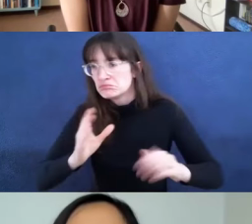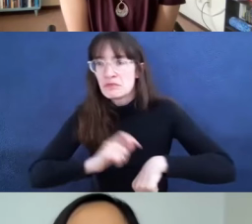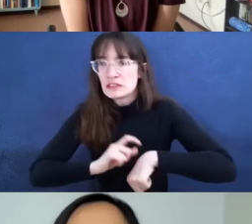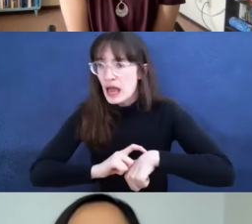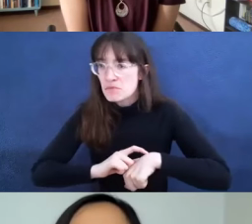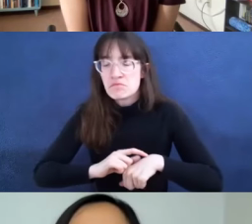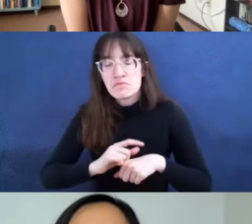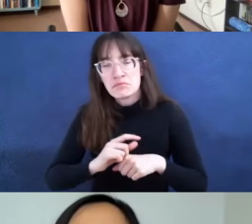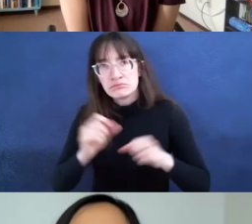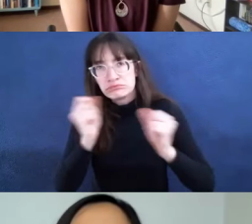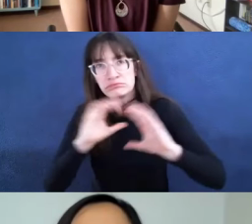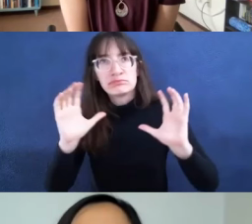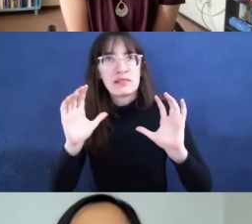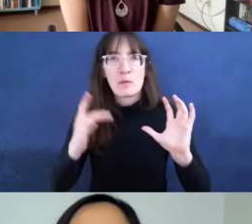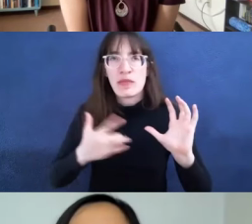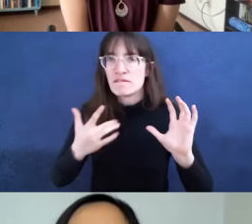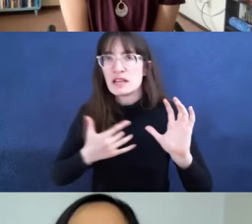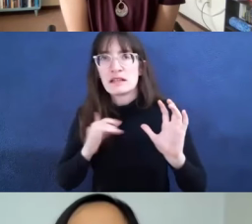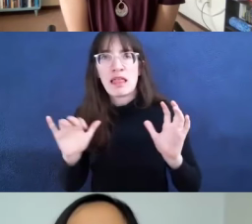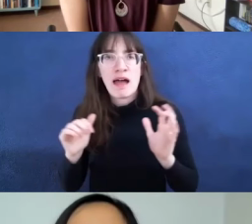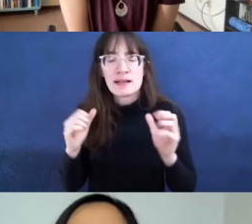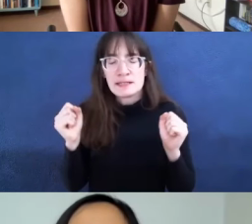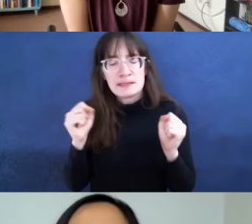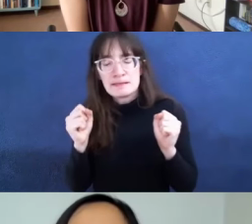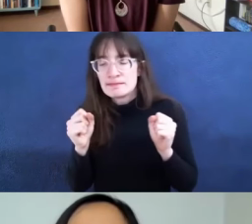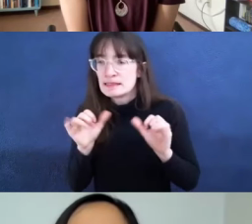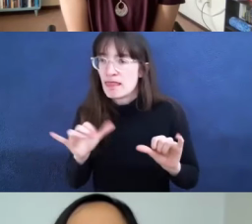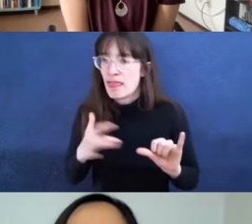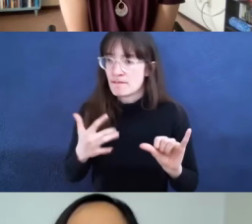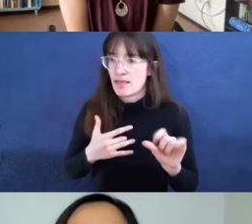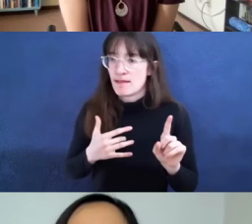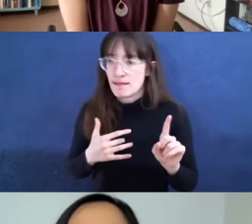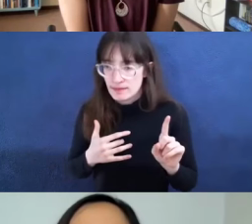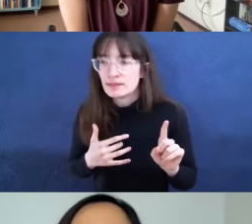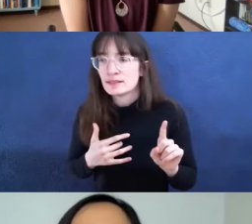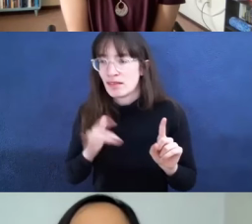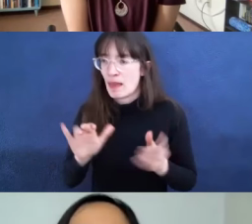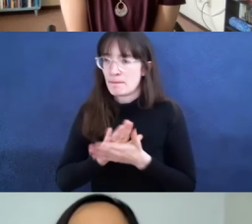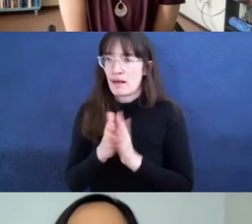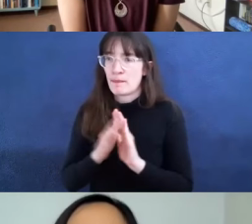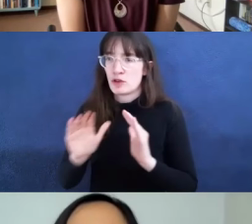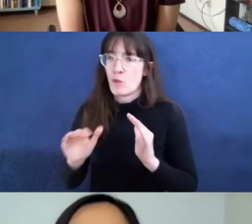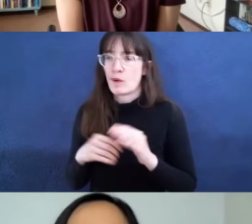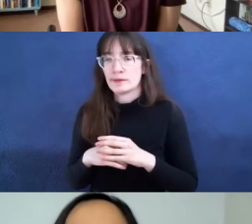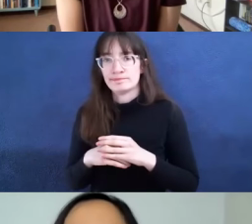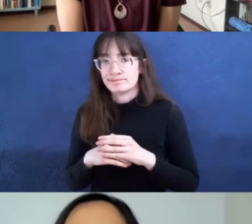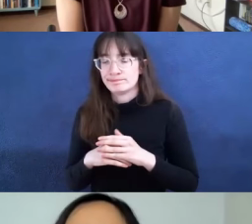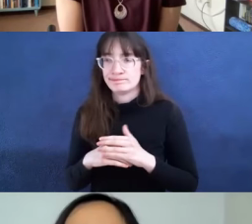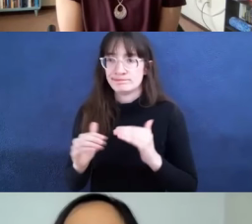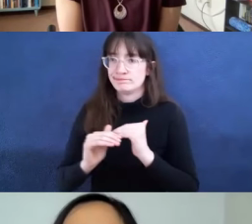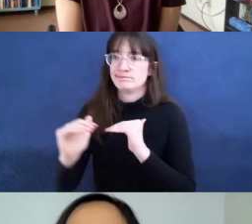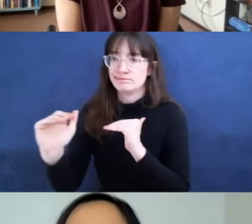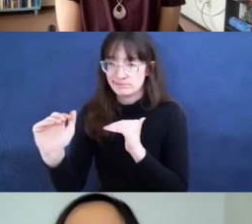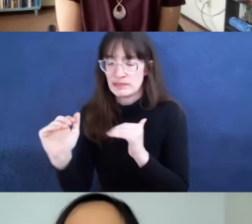Just staying in this. And in a way, that'll become this like baseline contraction for